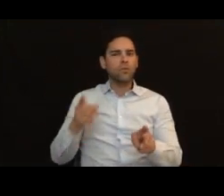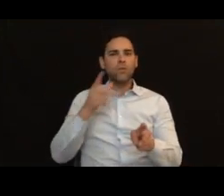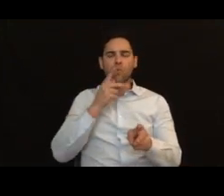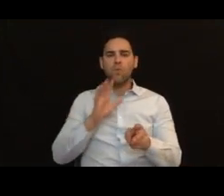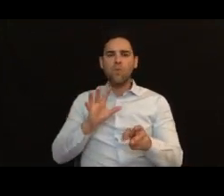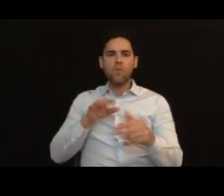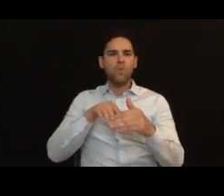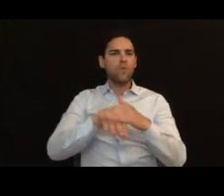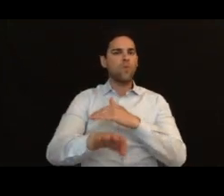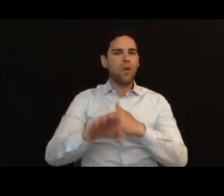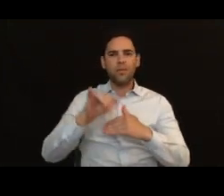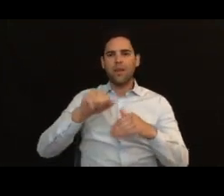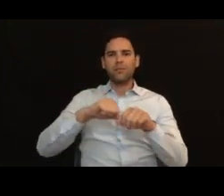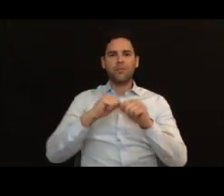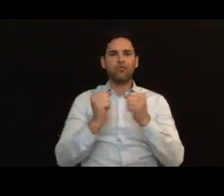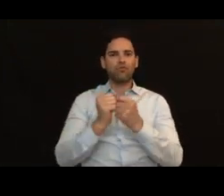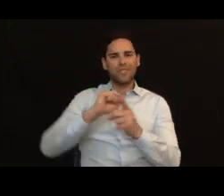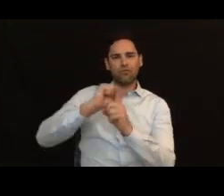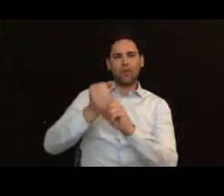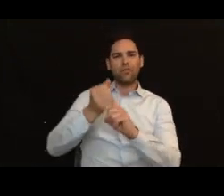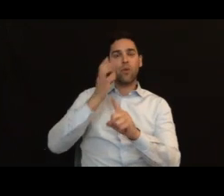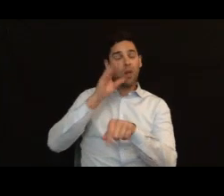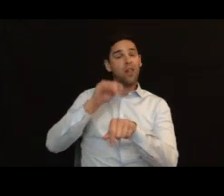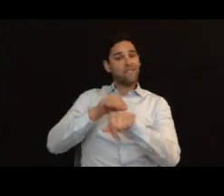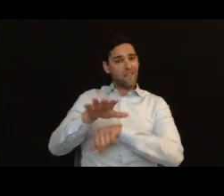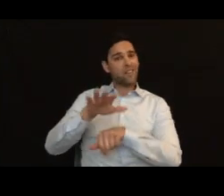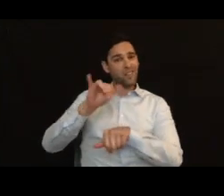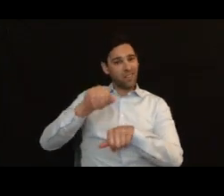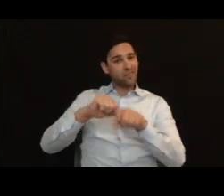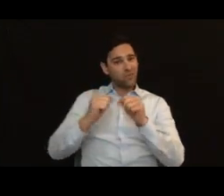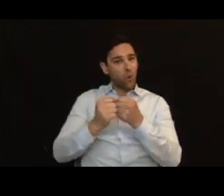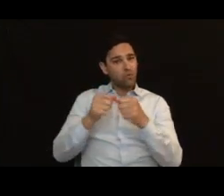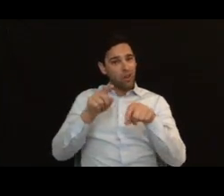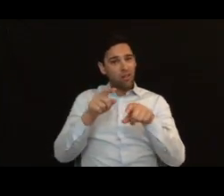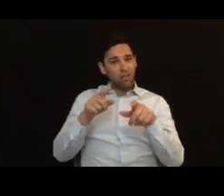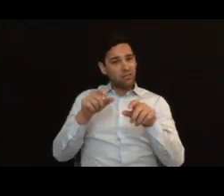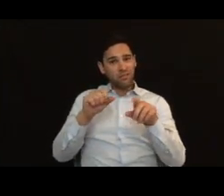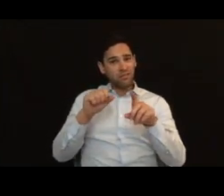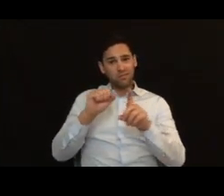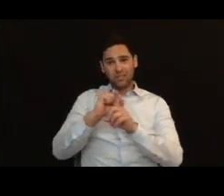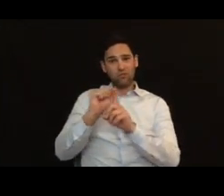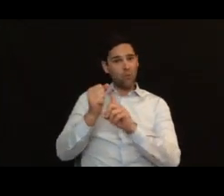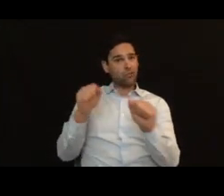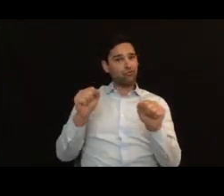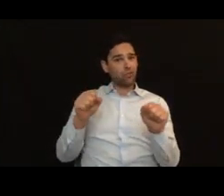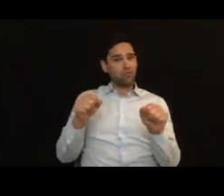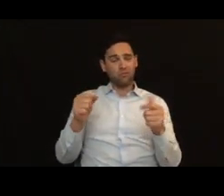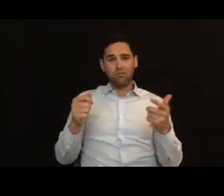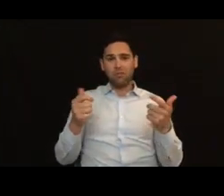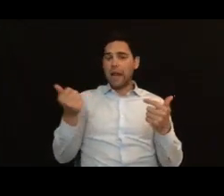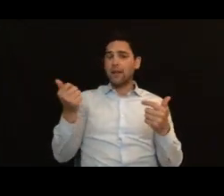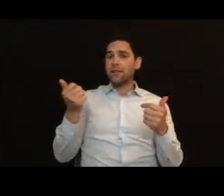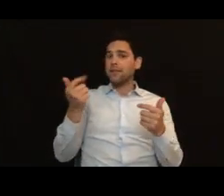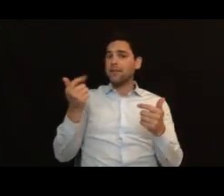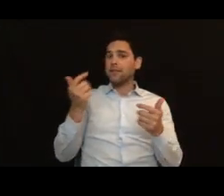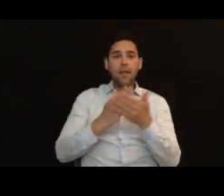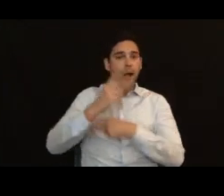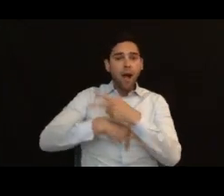going to affect the social dynamics of that situation. So there's always going to be some kind of co-construction